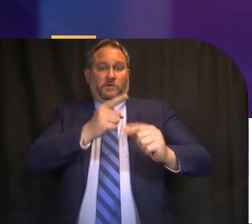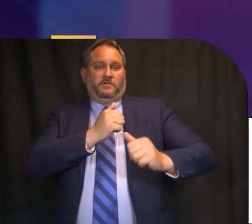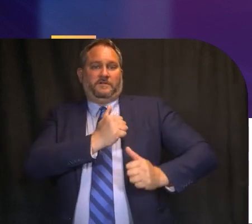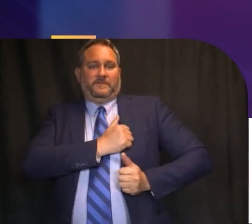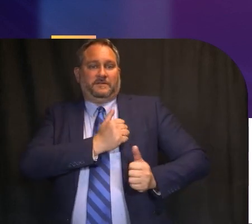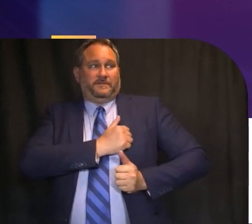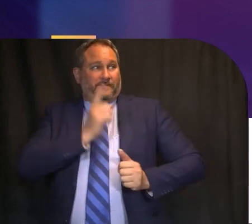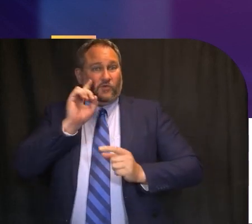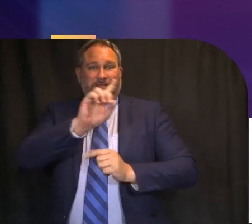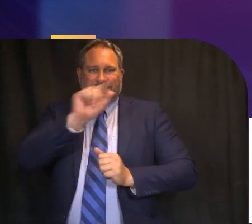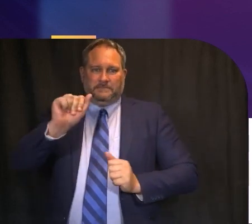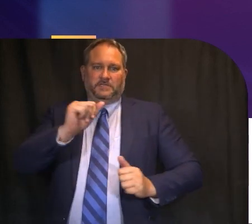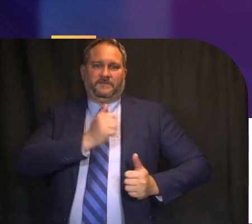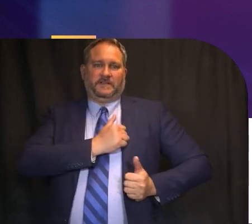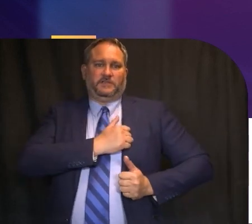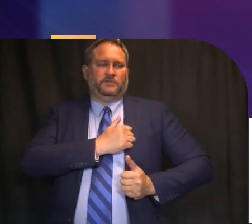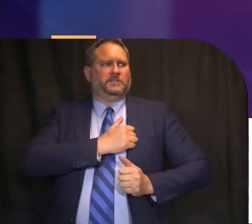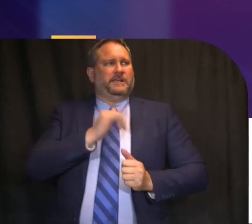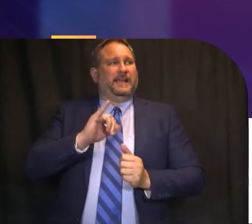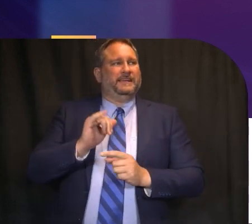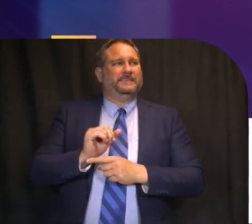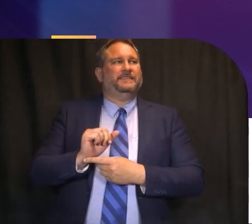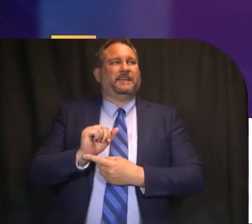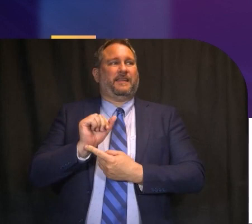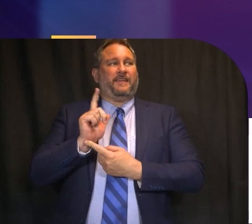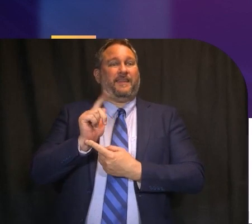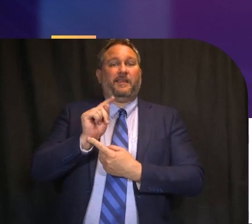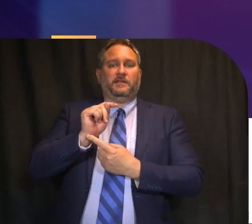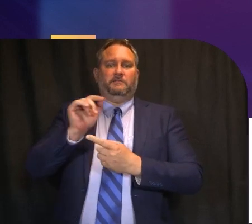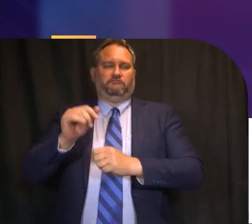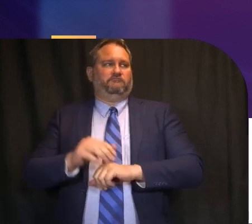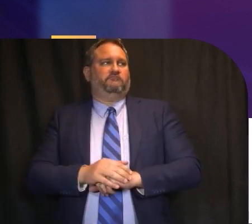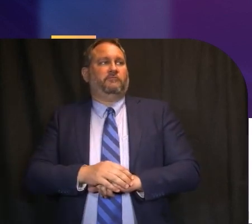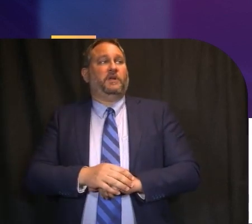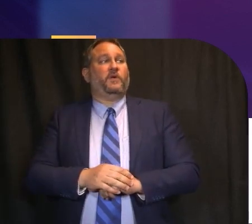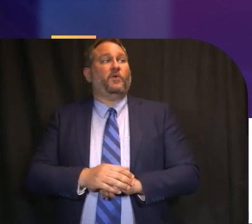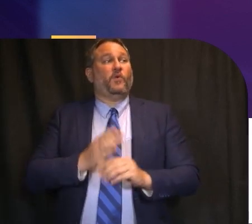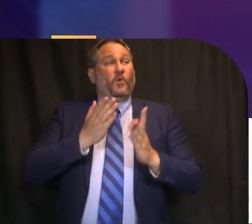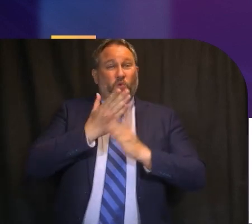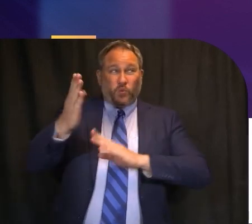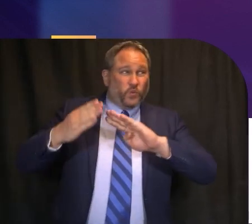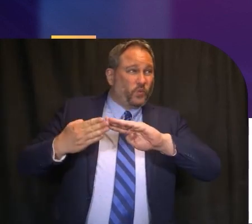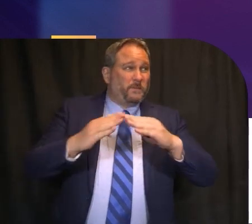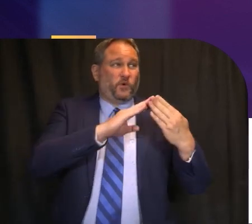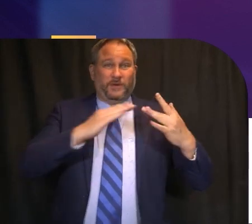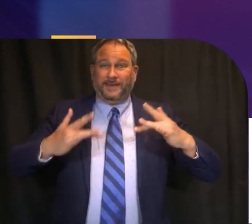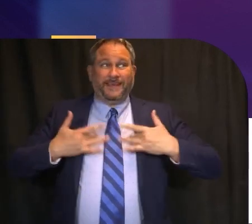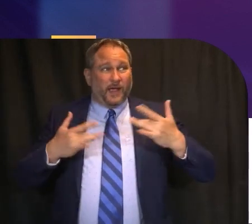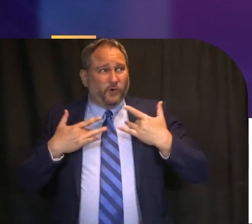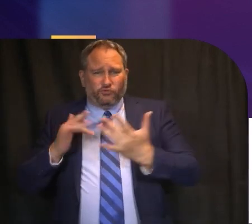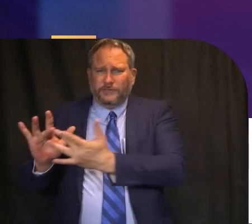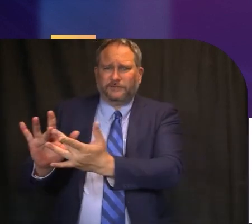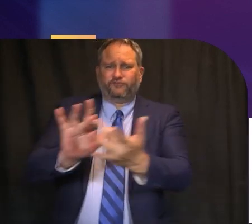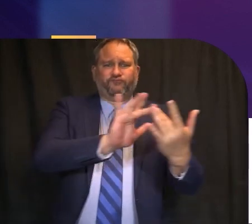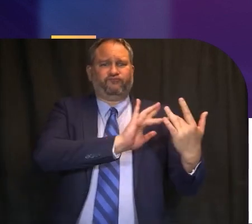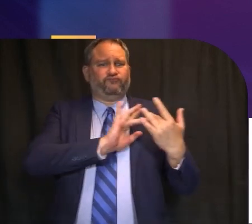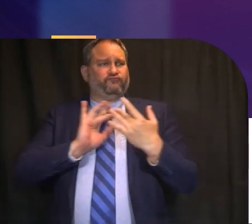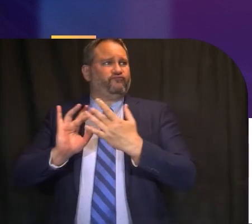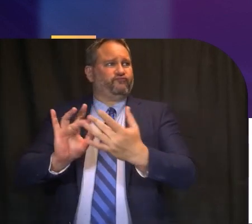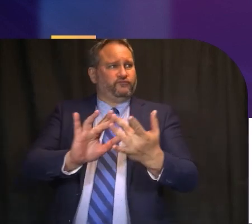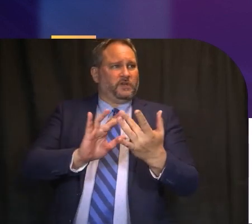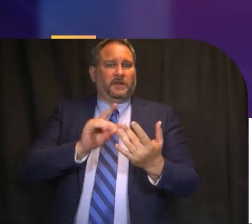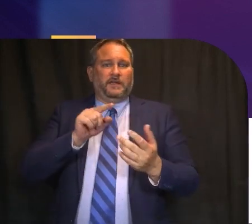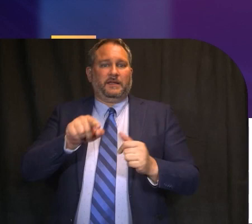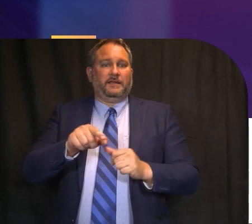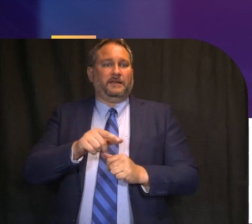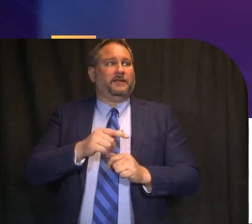VERO conducts advocacy and community outreach to support veteran communities in both accessing and experiencing equitable treatment